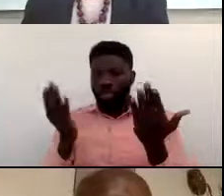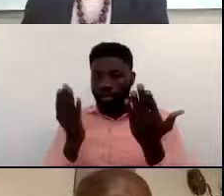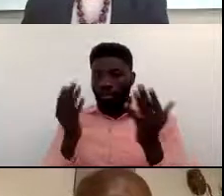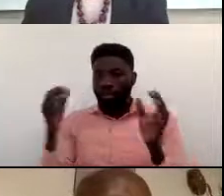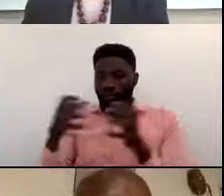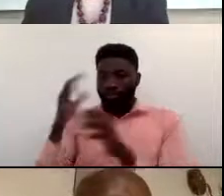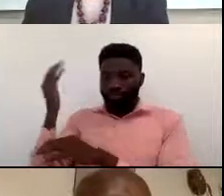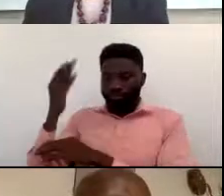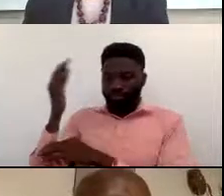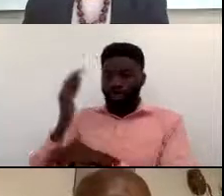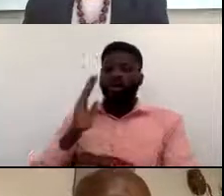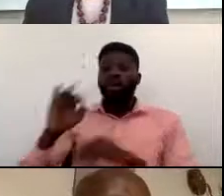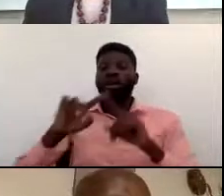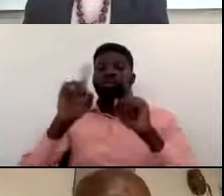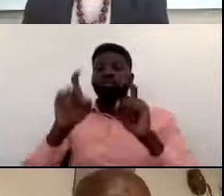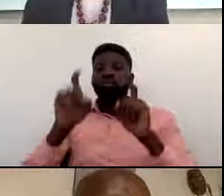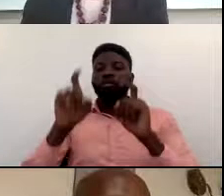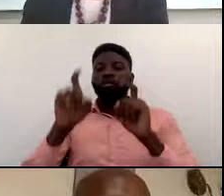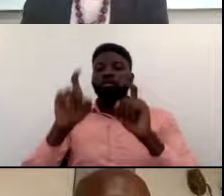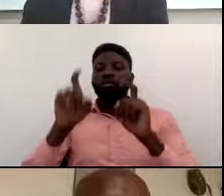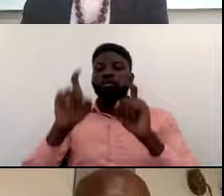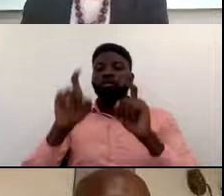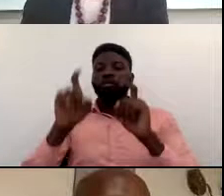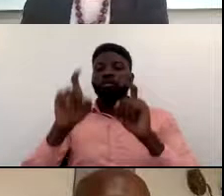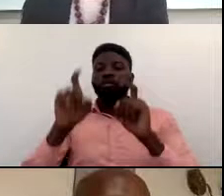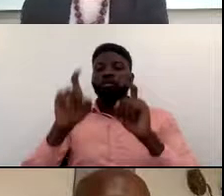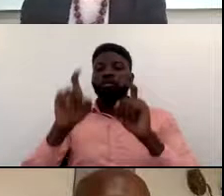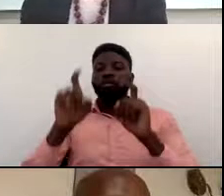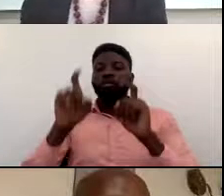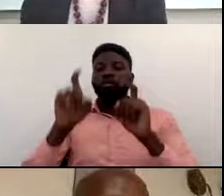own time. Now, with